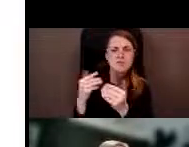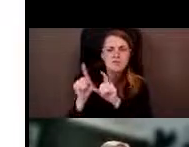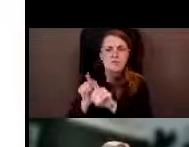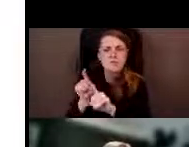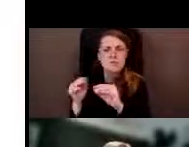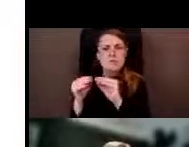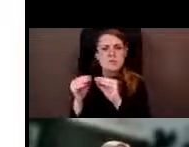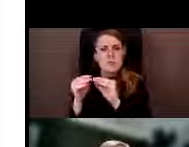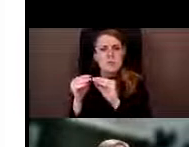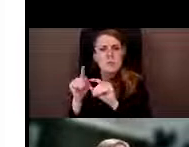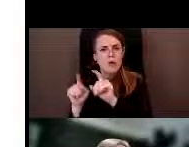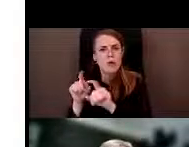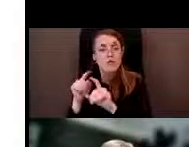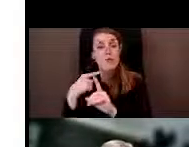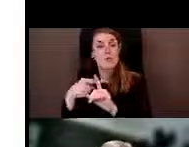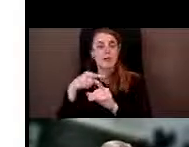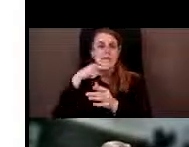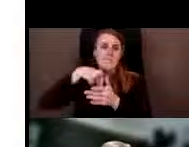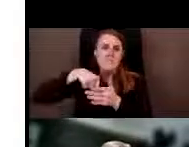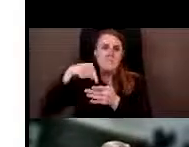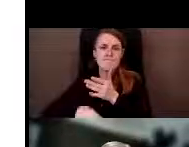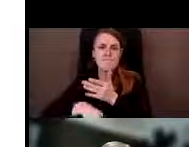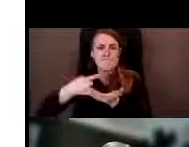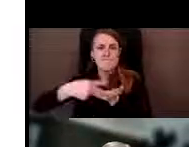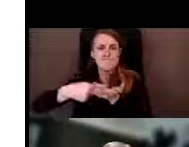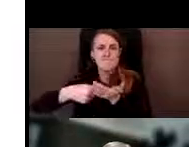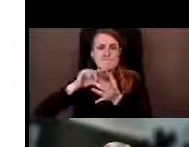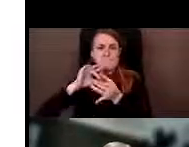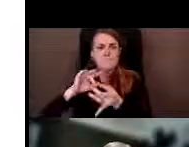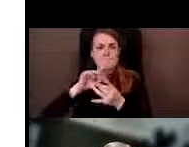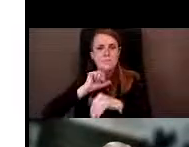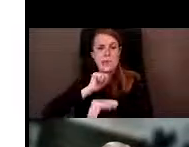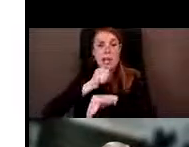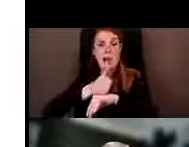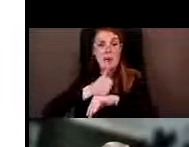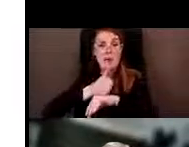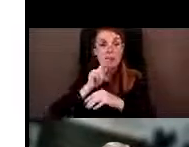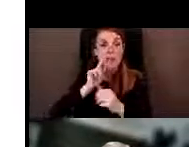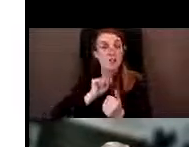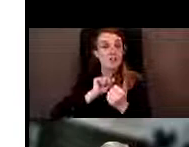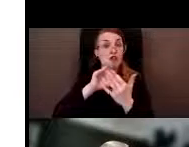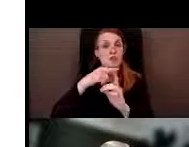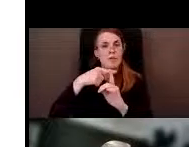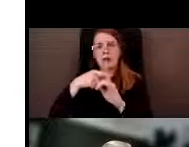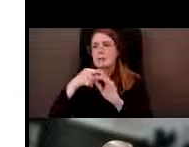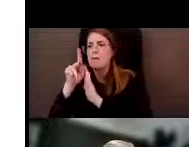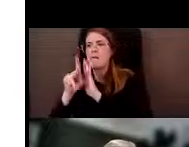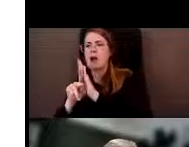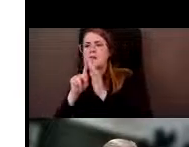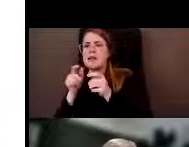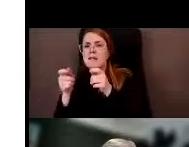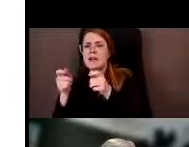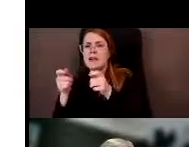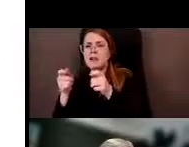then a robust discussion about implementation strategy and some broader policy management issues as well.